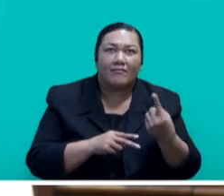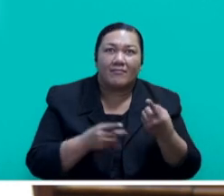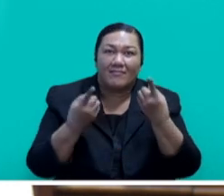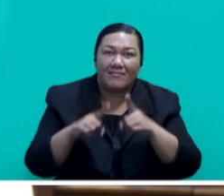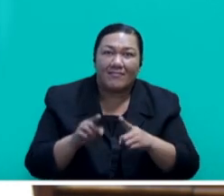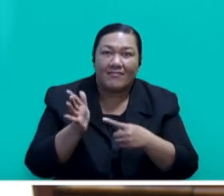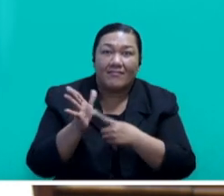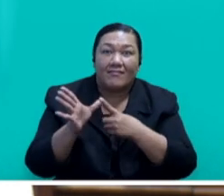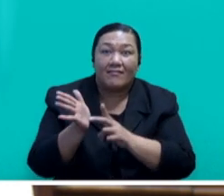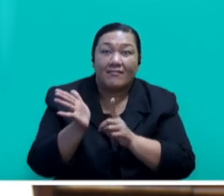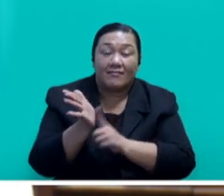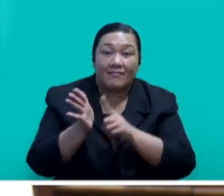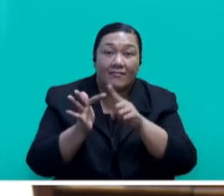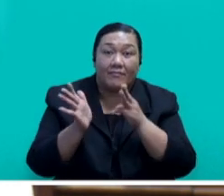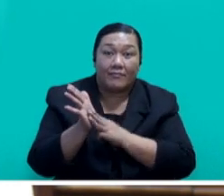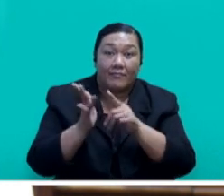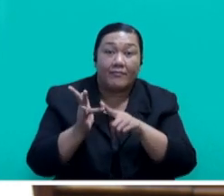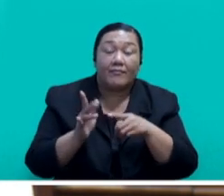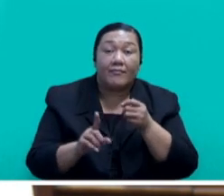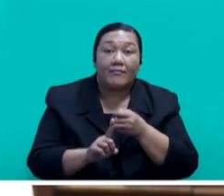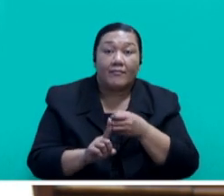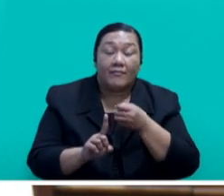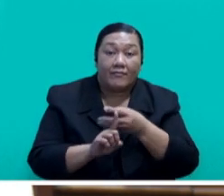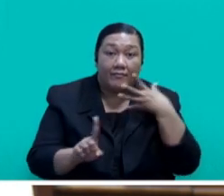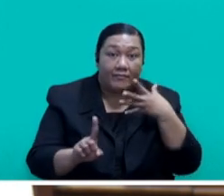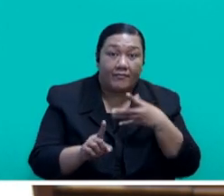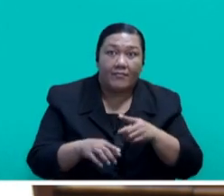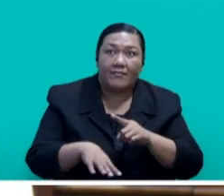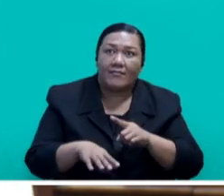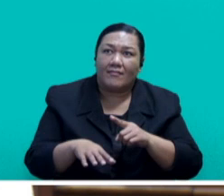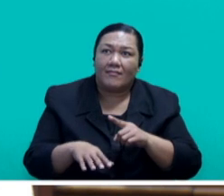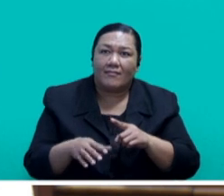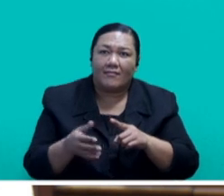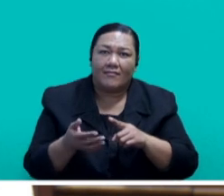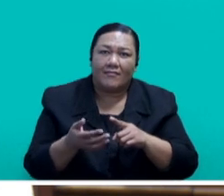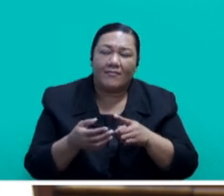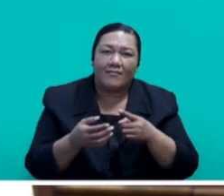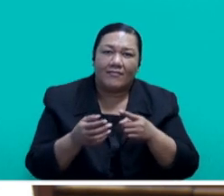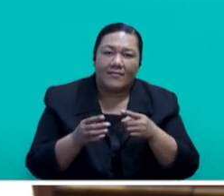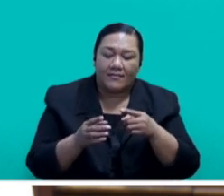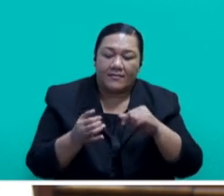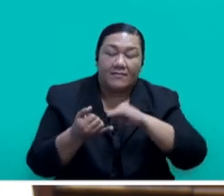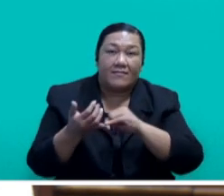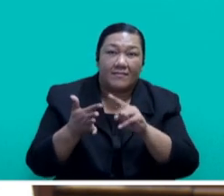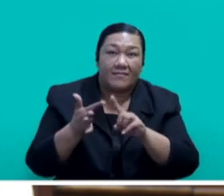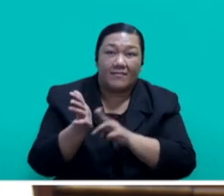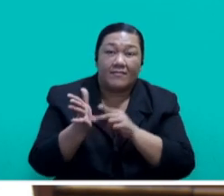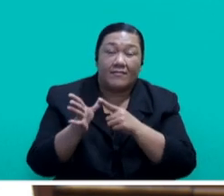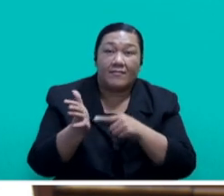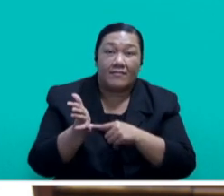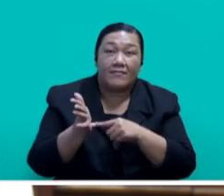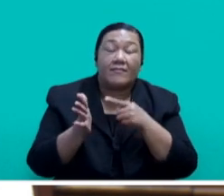Ratkele, former late senator, and also a late member of the Great Council of Chiefs during